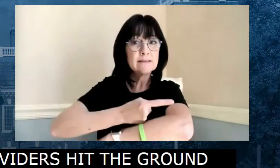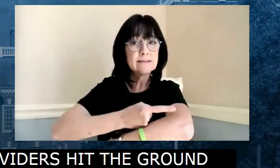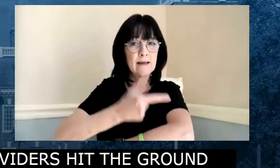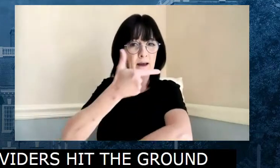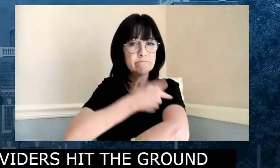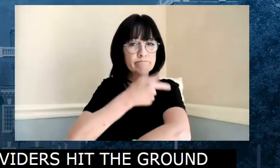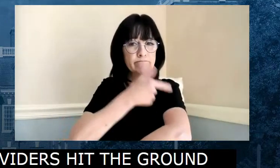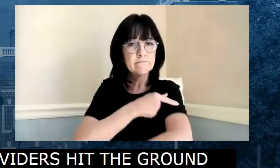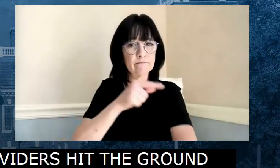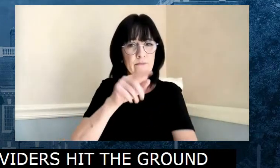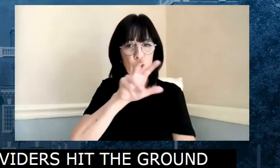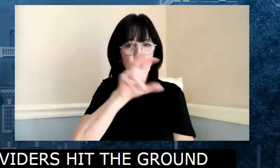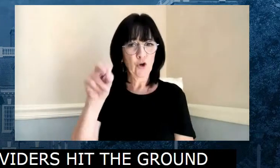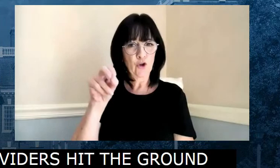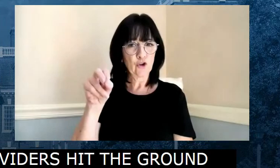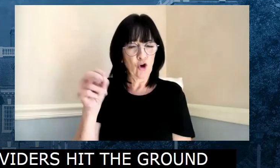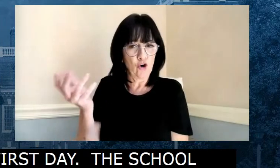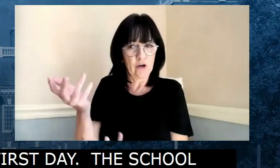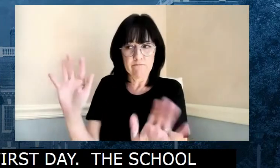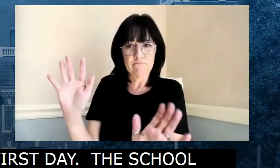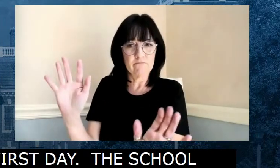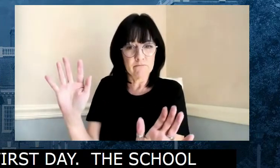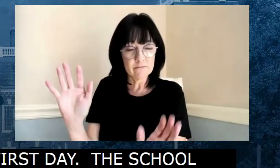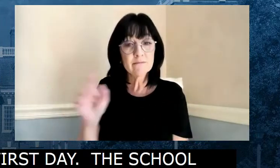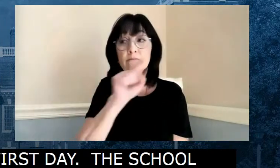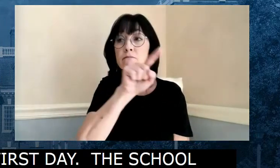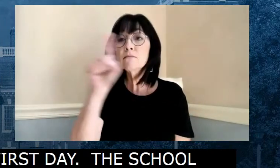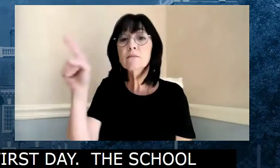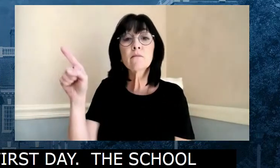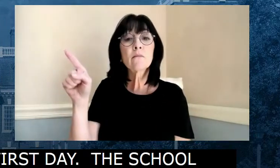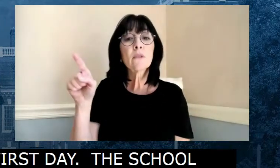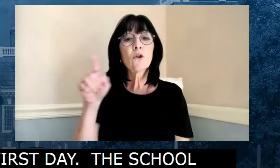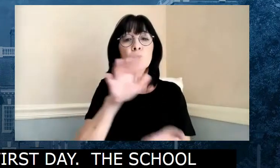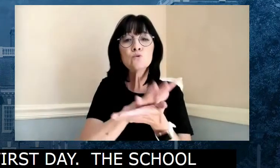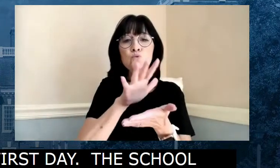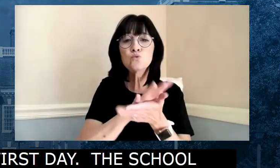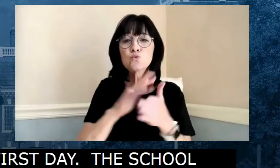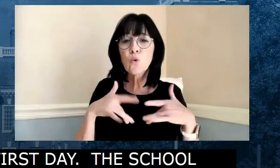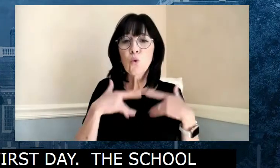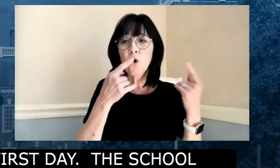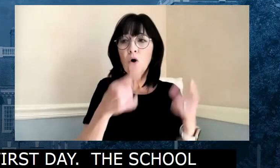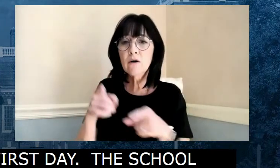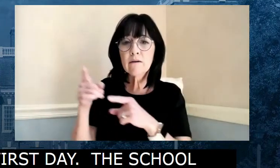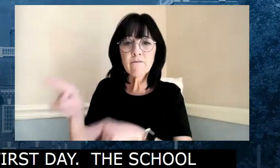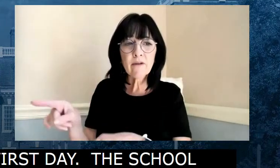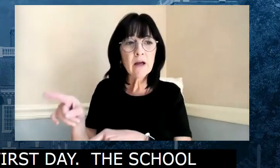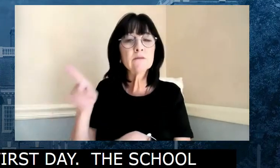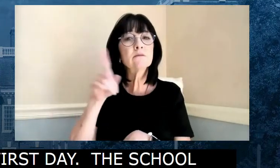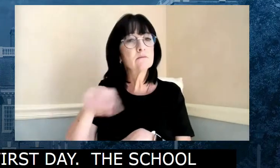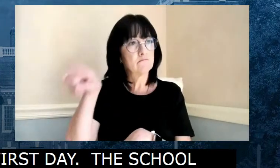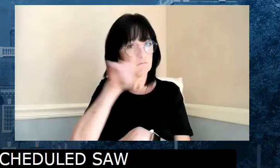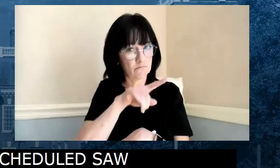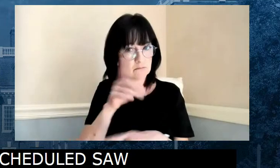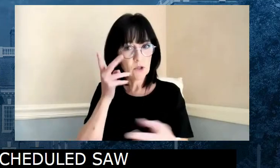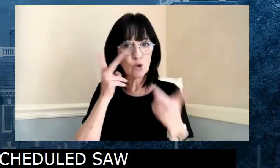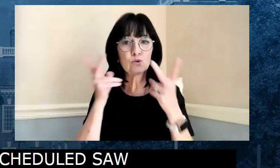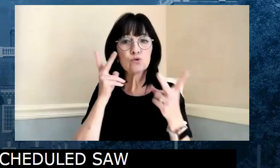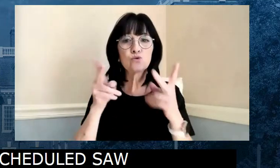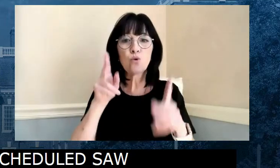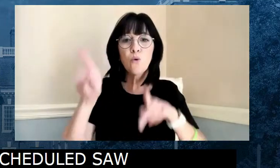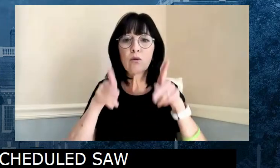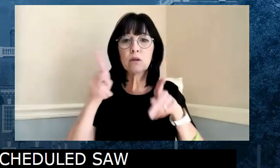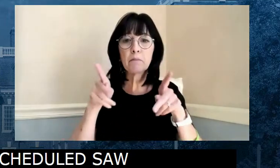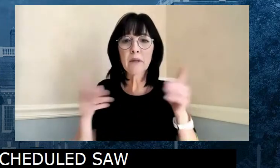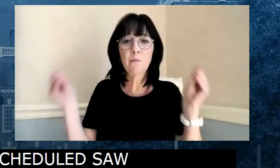The school-based events that have been scheduled saw significant increases in registration once they expanded the age group